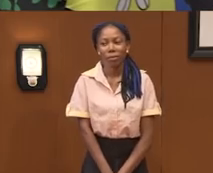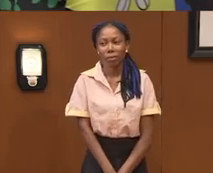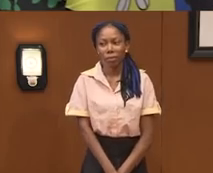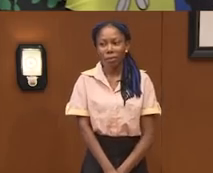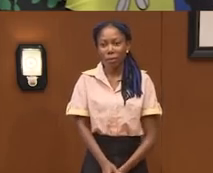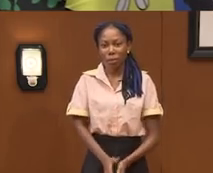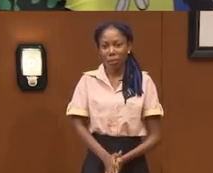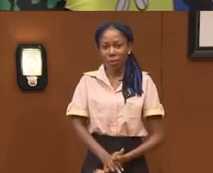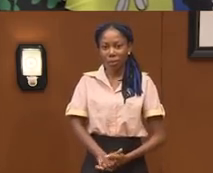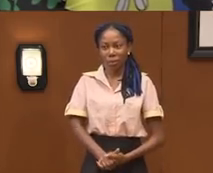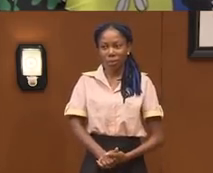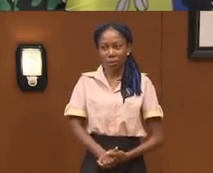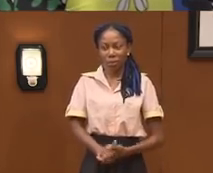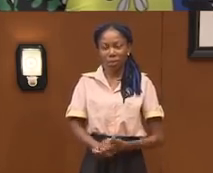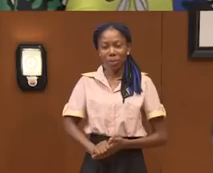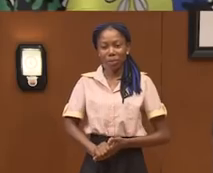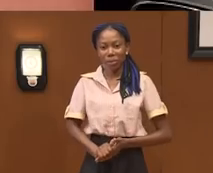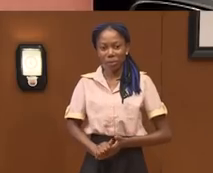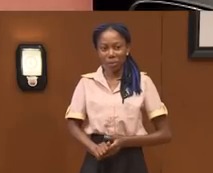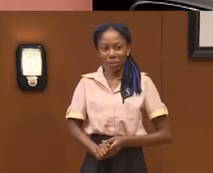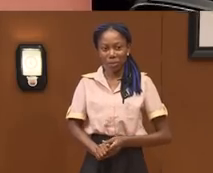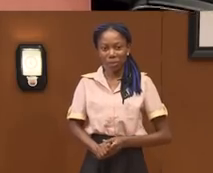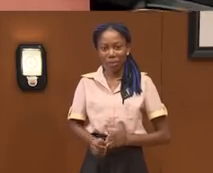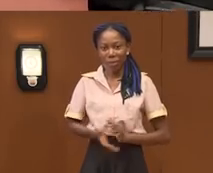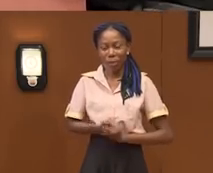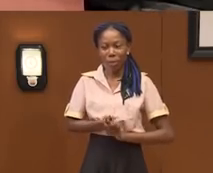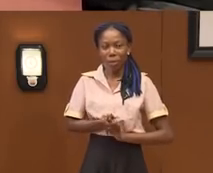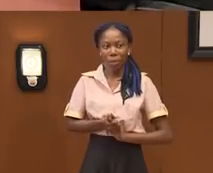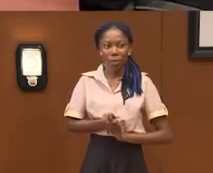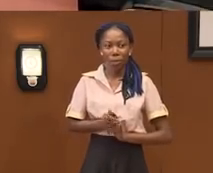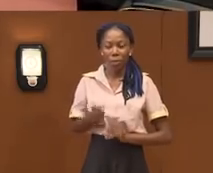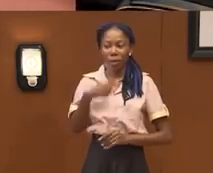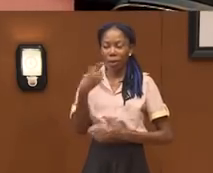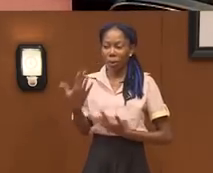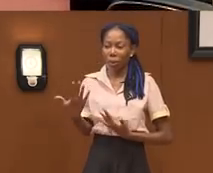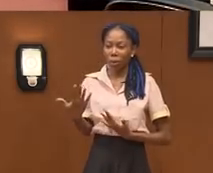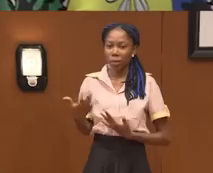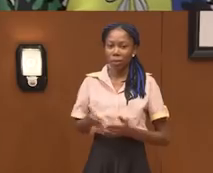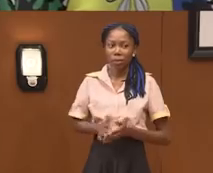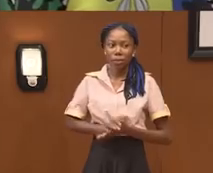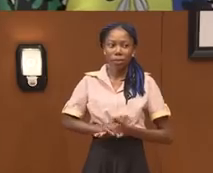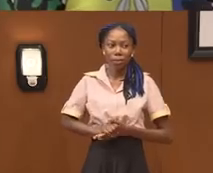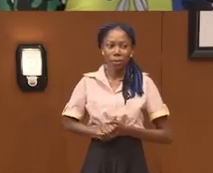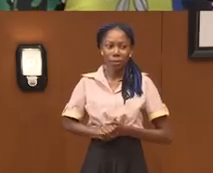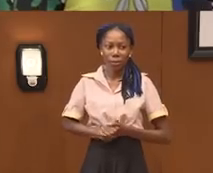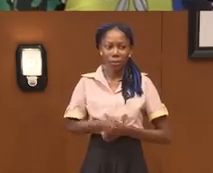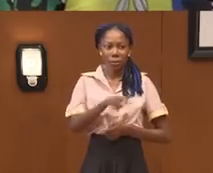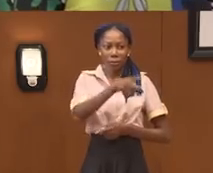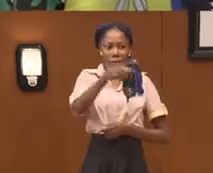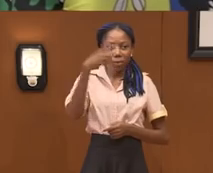Remember the kind of this thing when it was signed? The sign of prejudice that. Let me wait. This is an